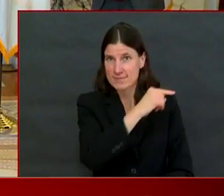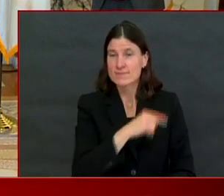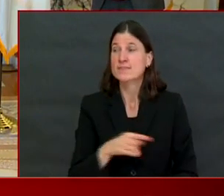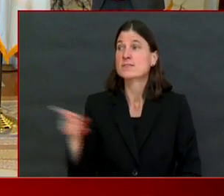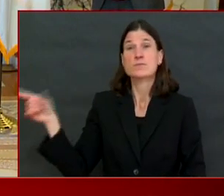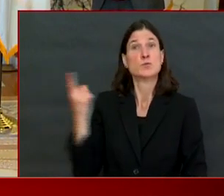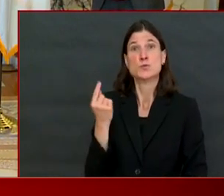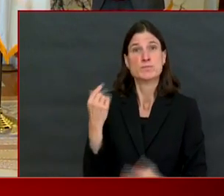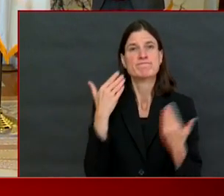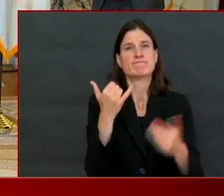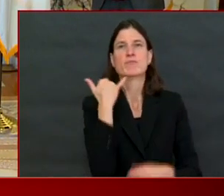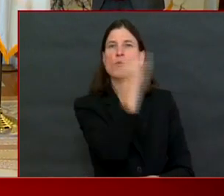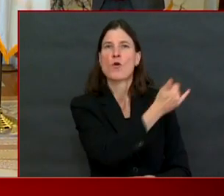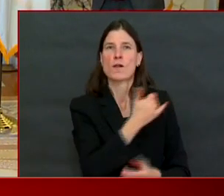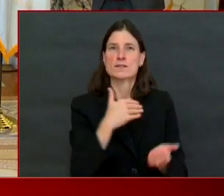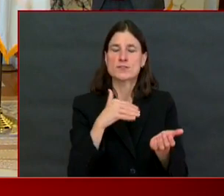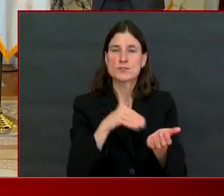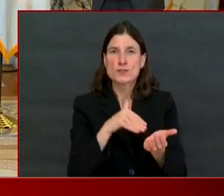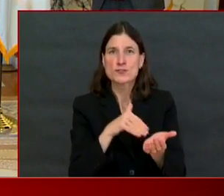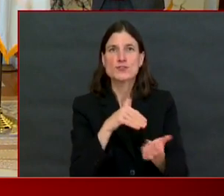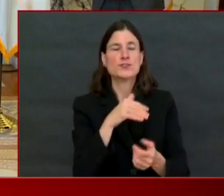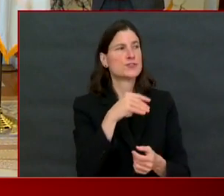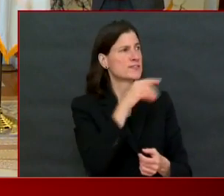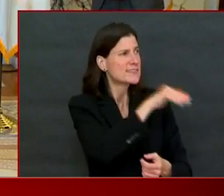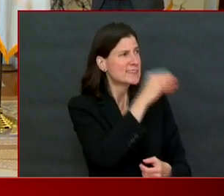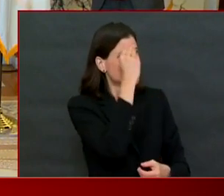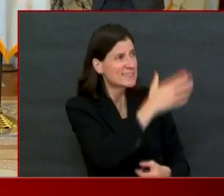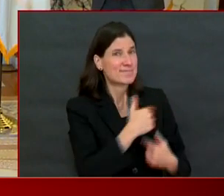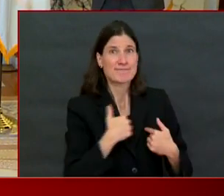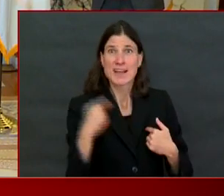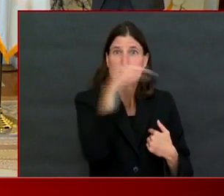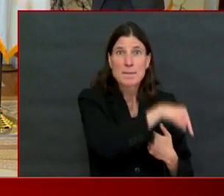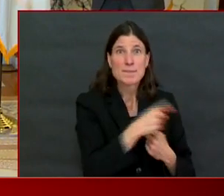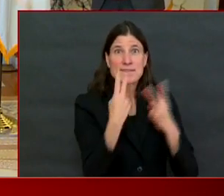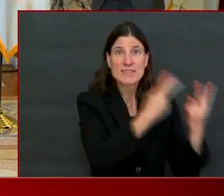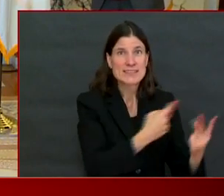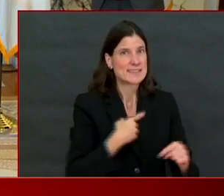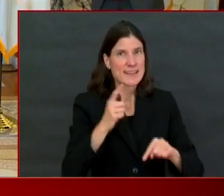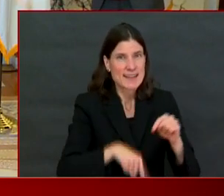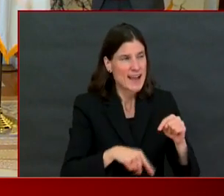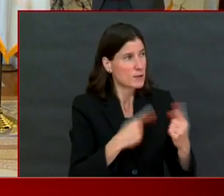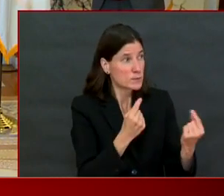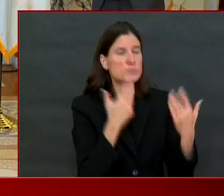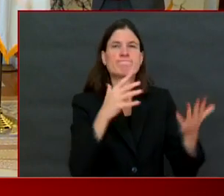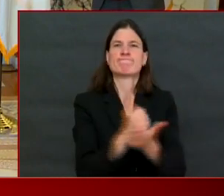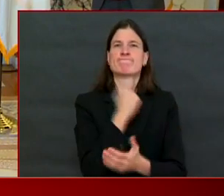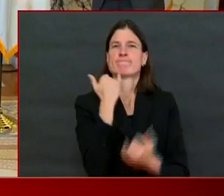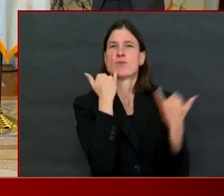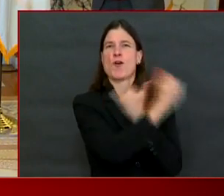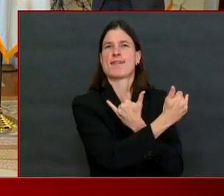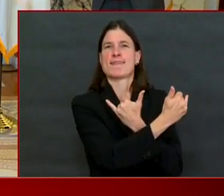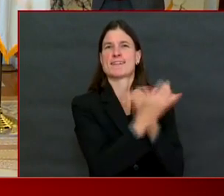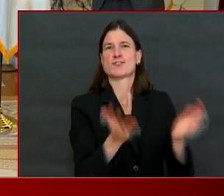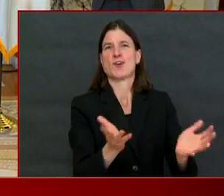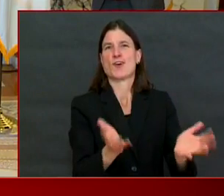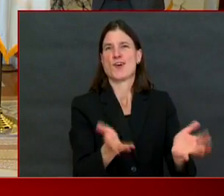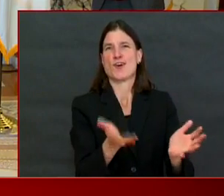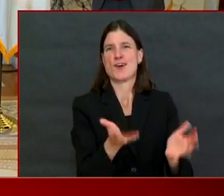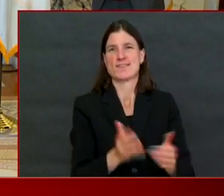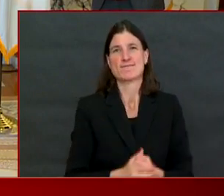week. And as I was saying yesterday, this has been an enormously challenging time for all of